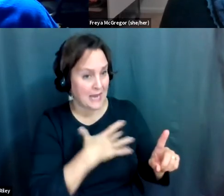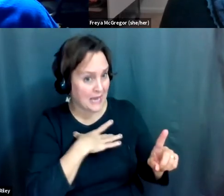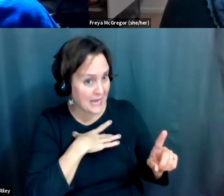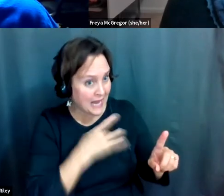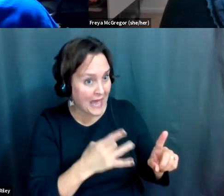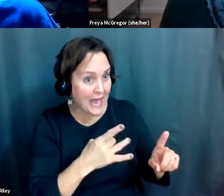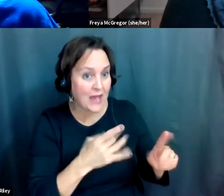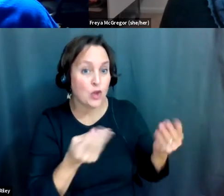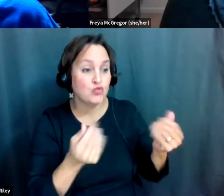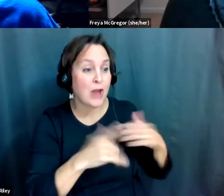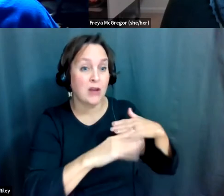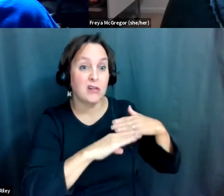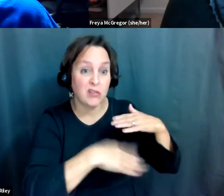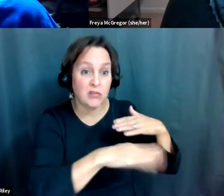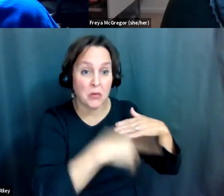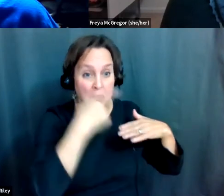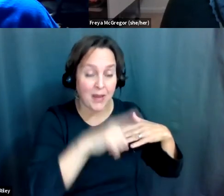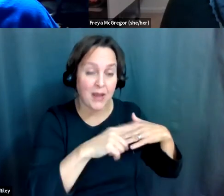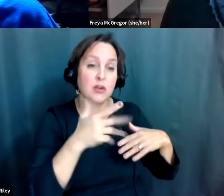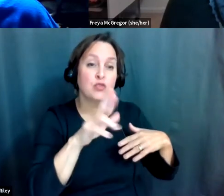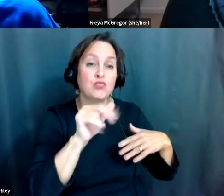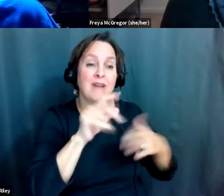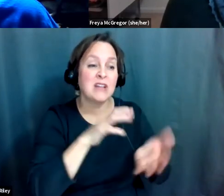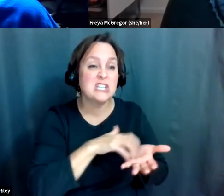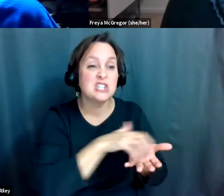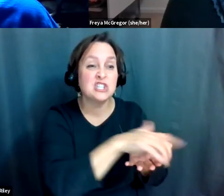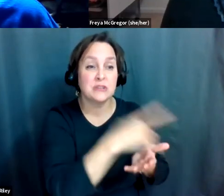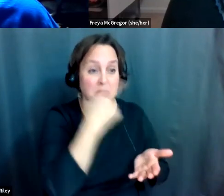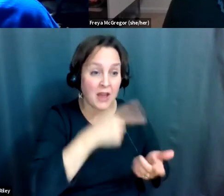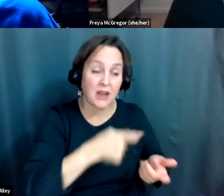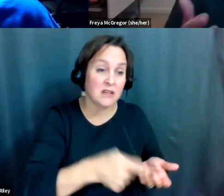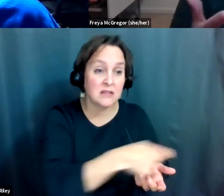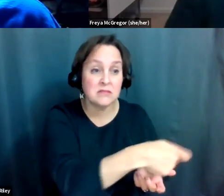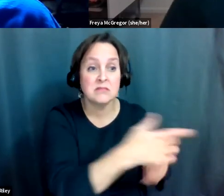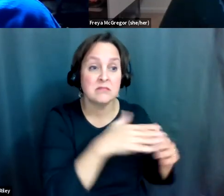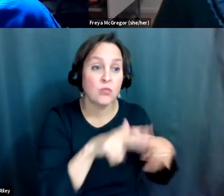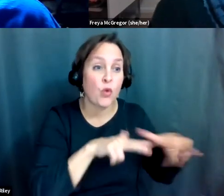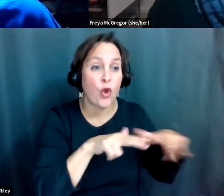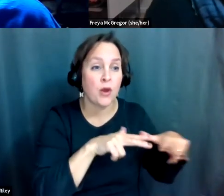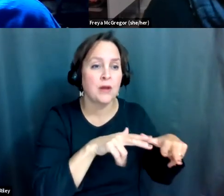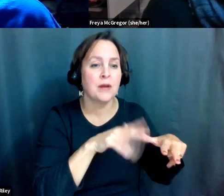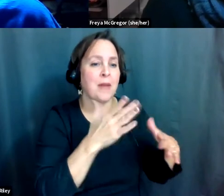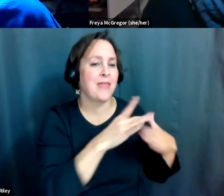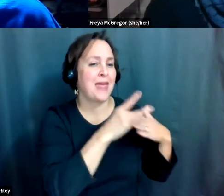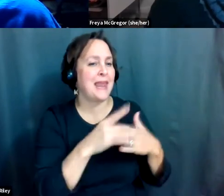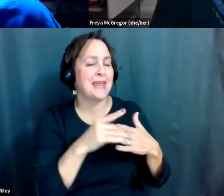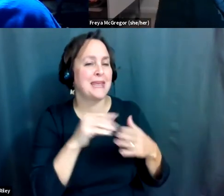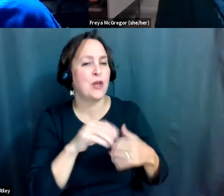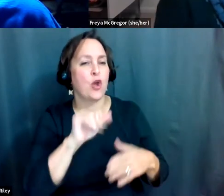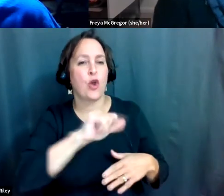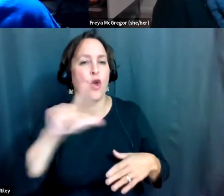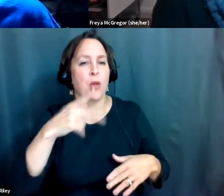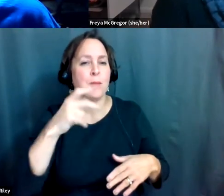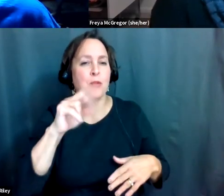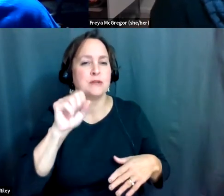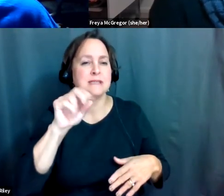uneven ground or gravel trails, uh, and, and that might lead us into the old person's trails thing as well.